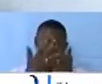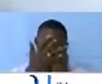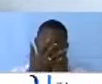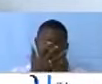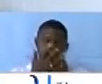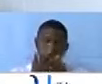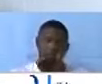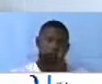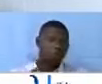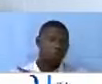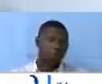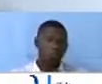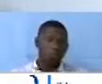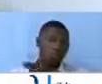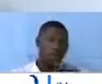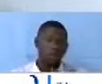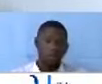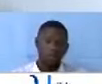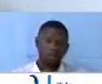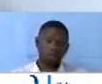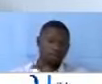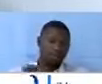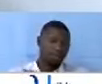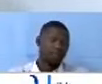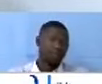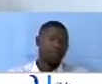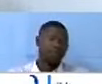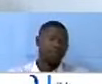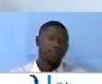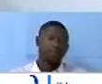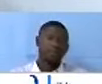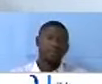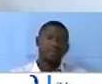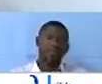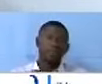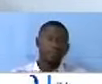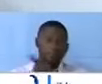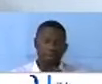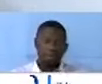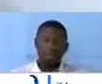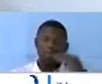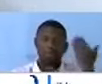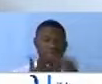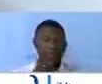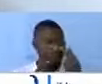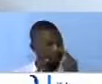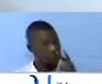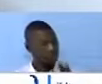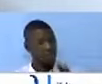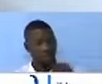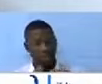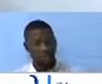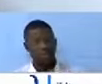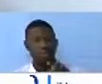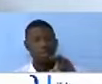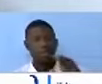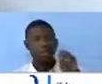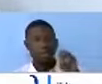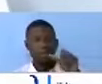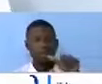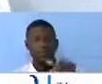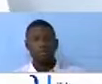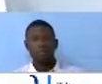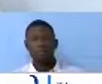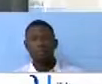was kept. Bamba Dinka Bobula Wahne, our Muslim called this NIA. Was the Bamba Dinka saying that they have never seen it?